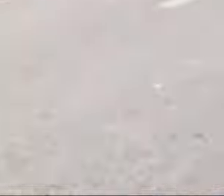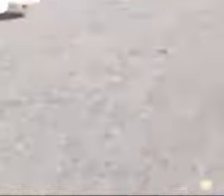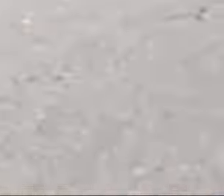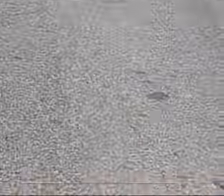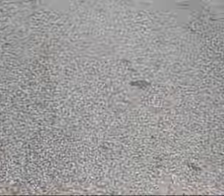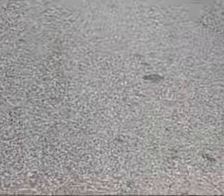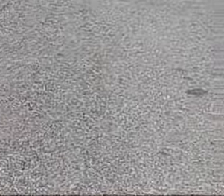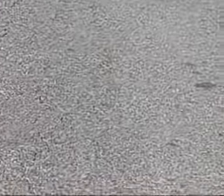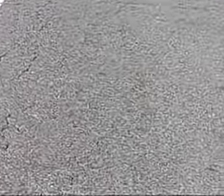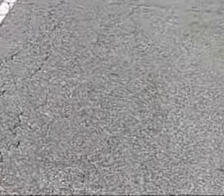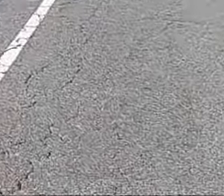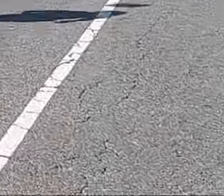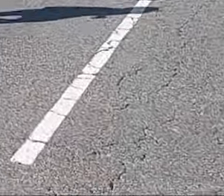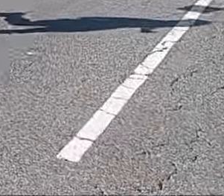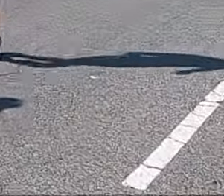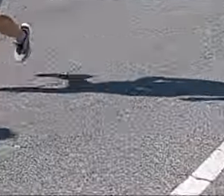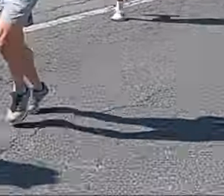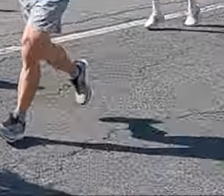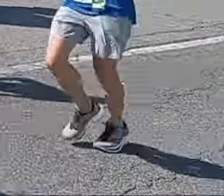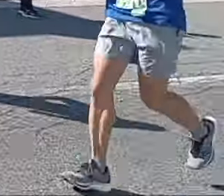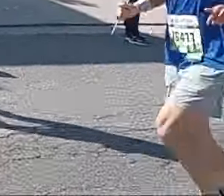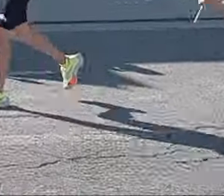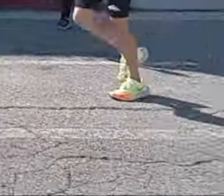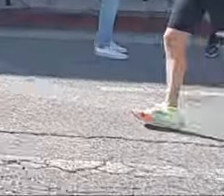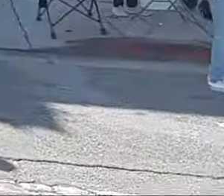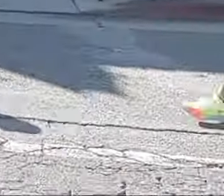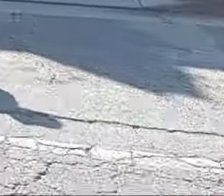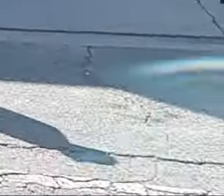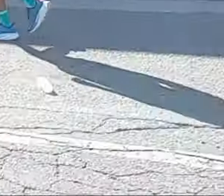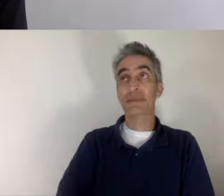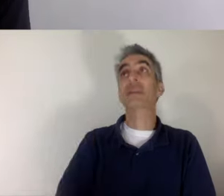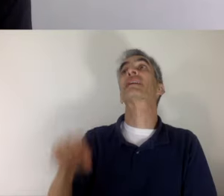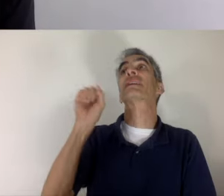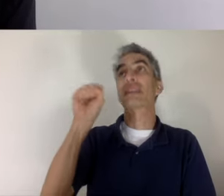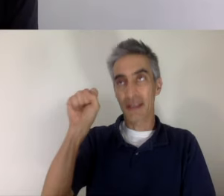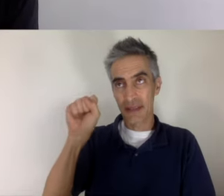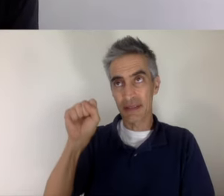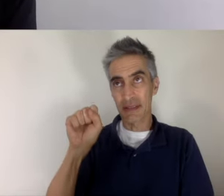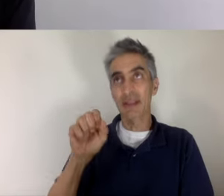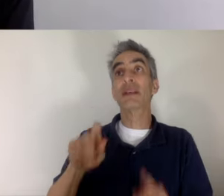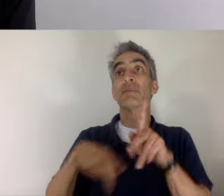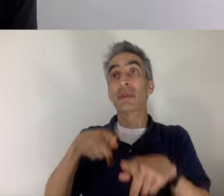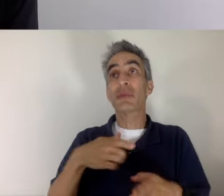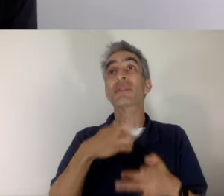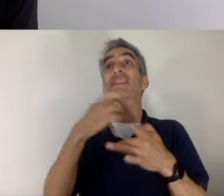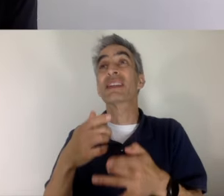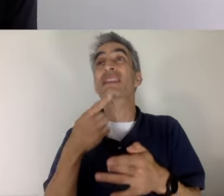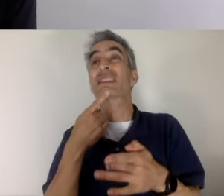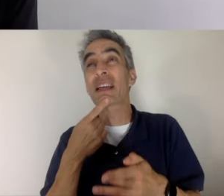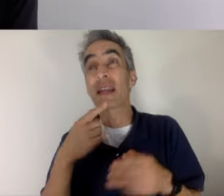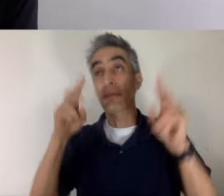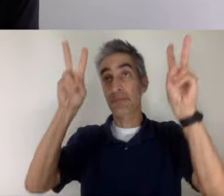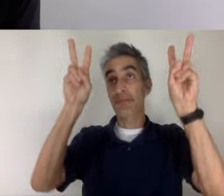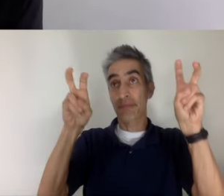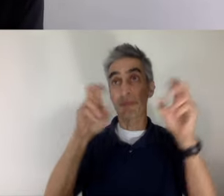wasn't expecting to be like so low in energy in the last part of the race. Yeah, and people do often say